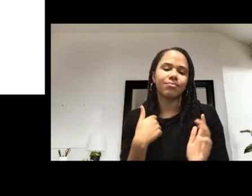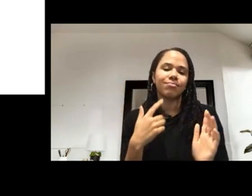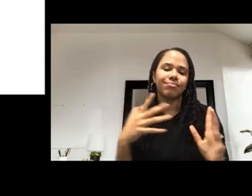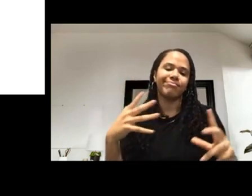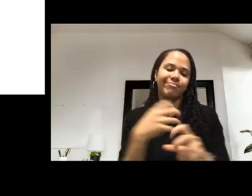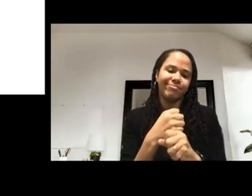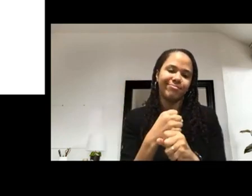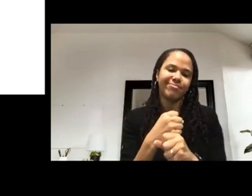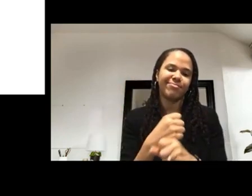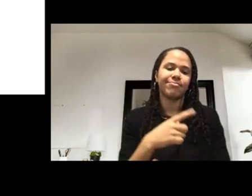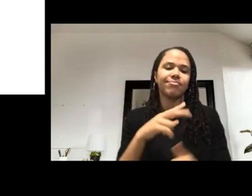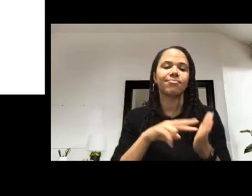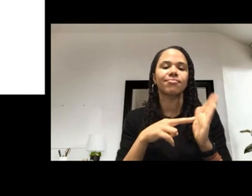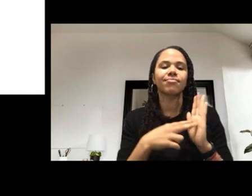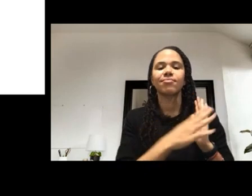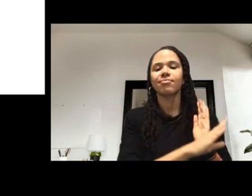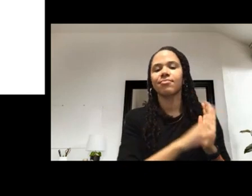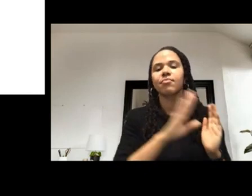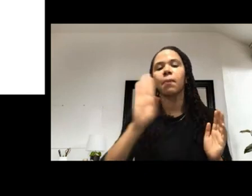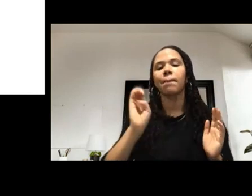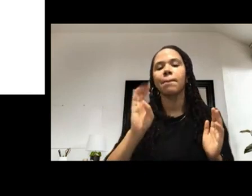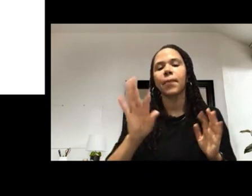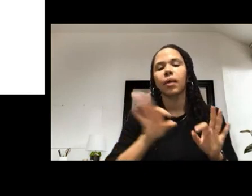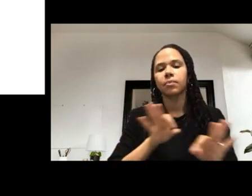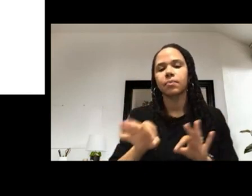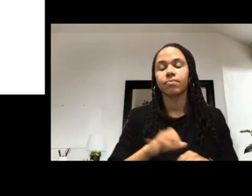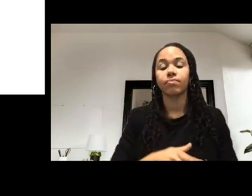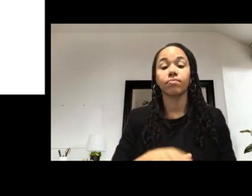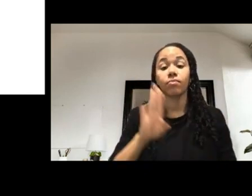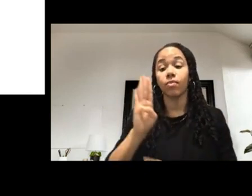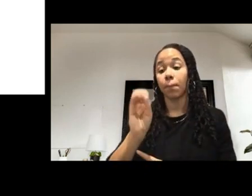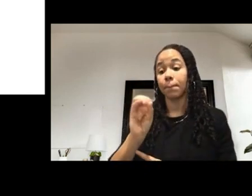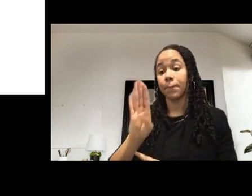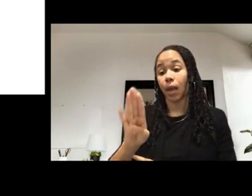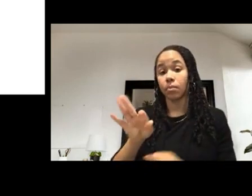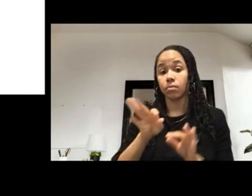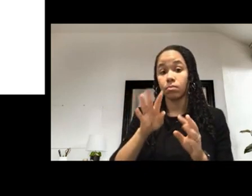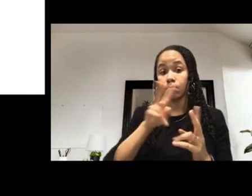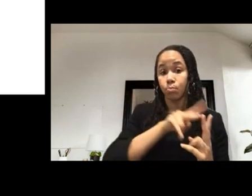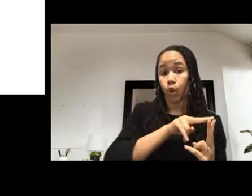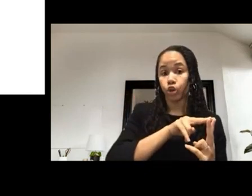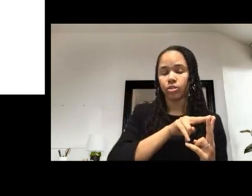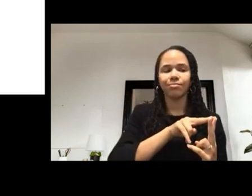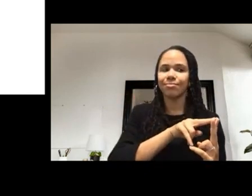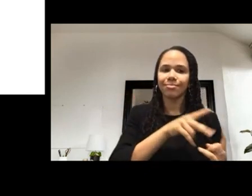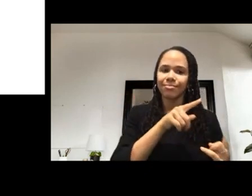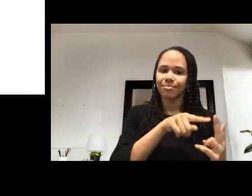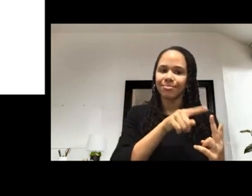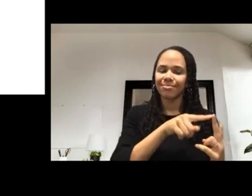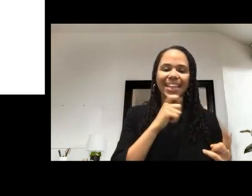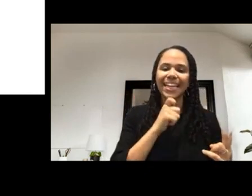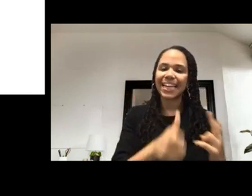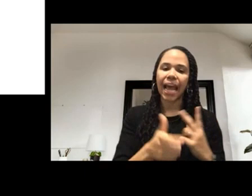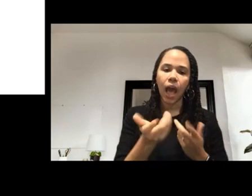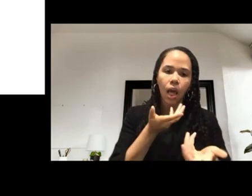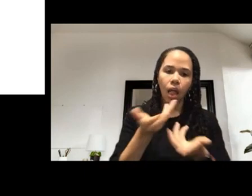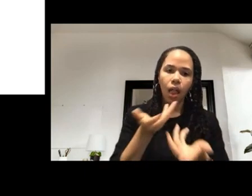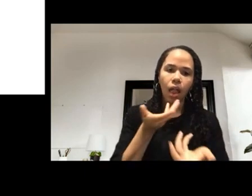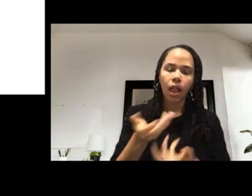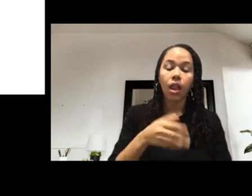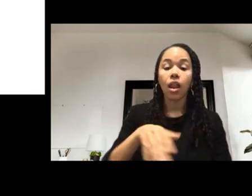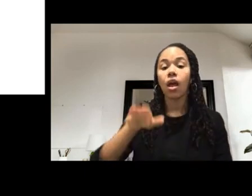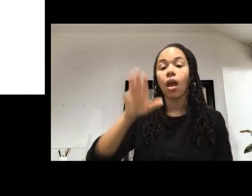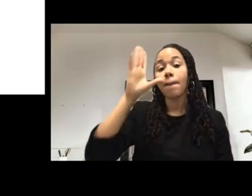because Bob's partner was not talkative. And that's one of the things that we often see with boys with